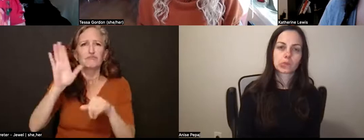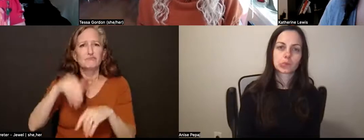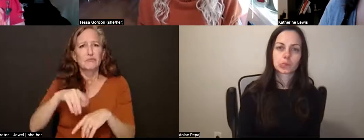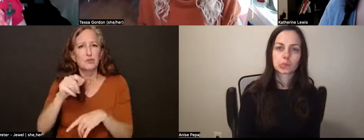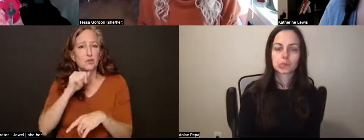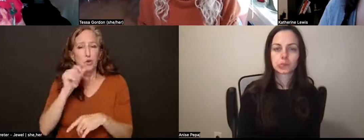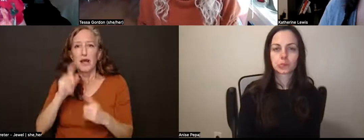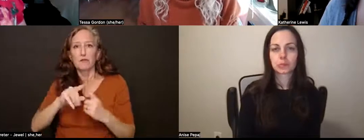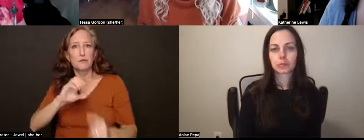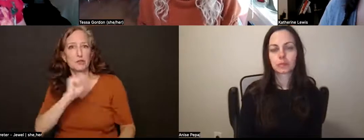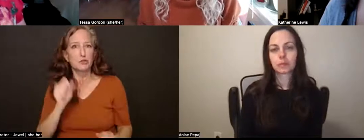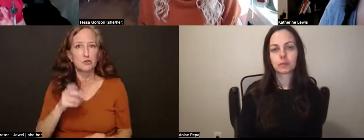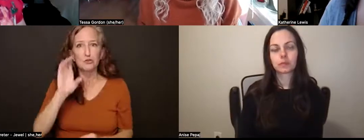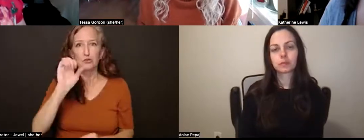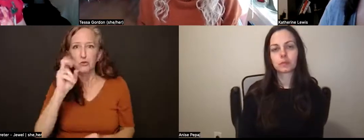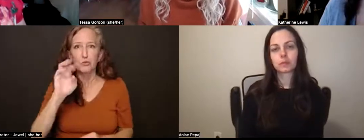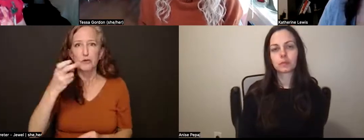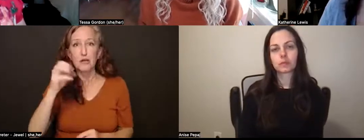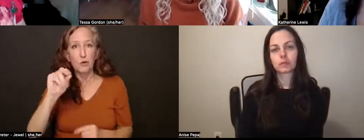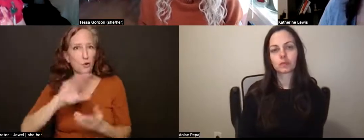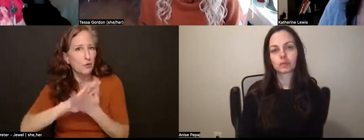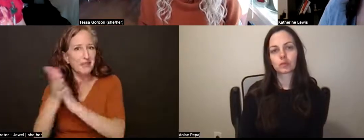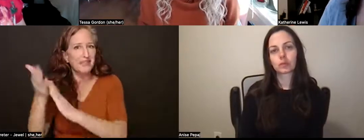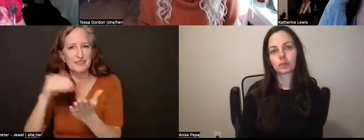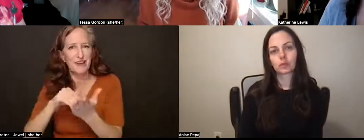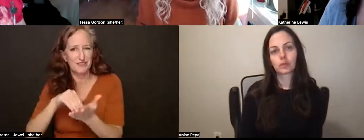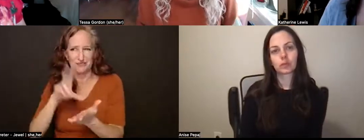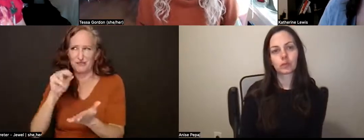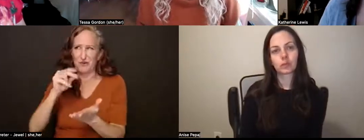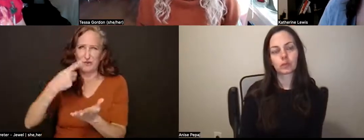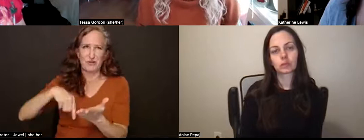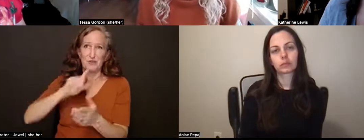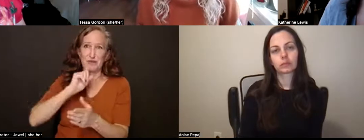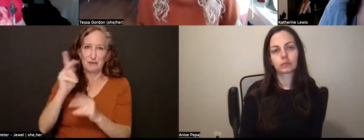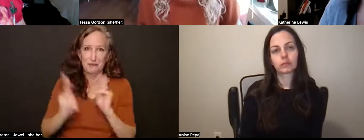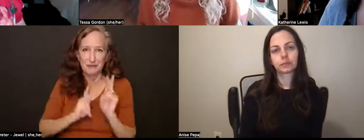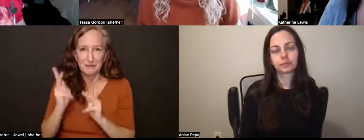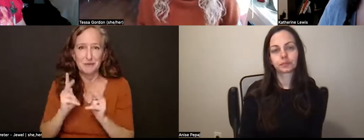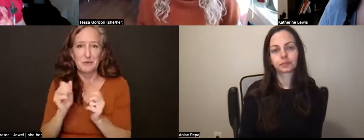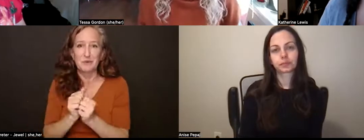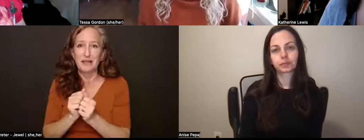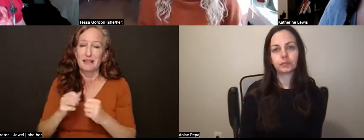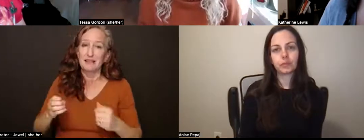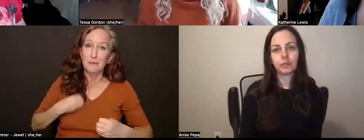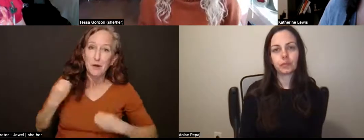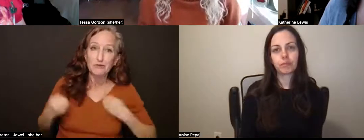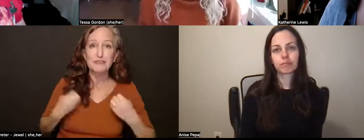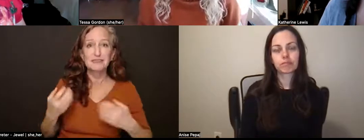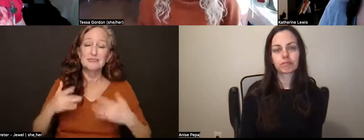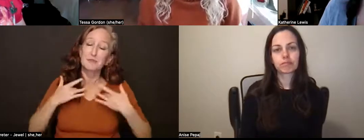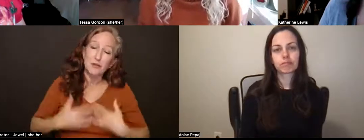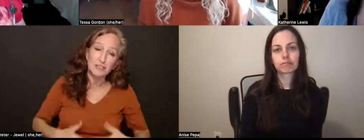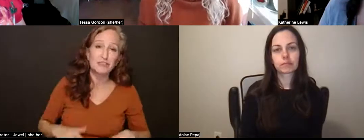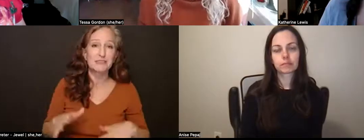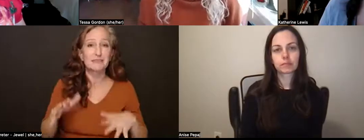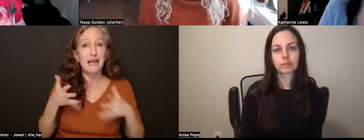doctor, that we're real people with, you know, with feelings and emotions and depression and anxiety and MS, and